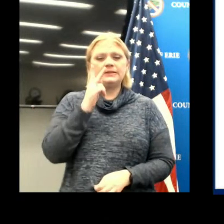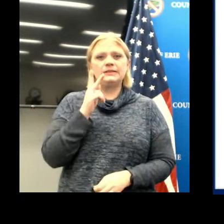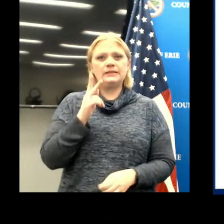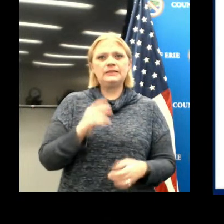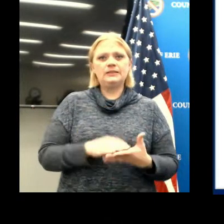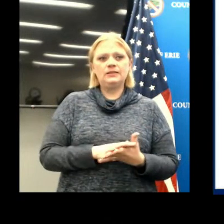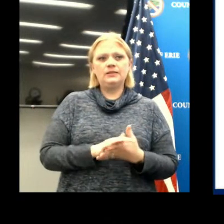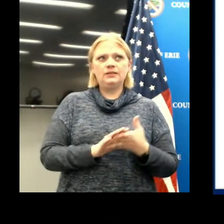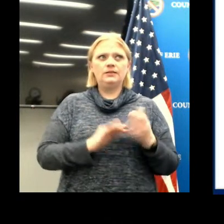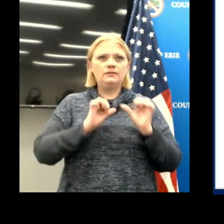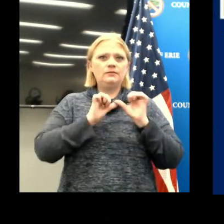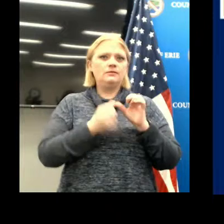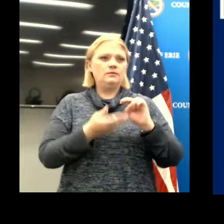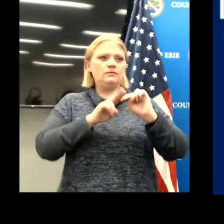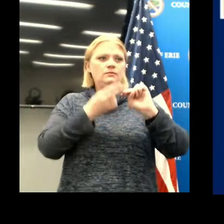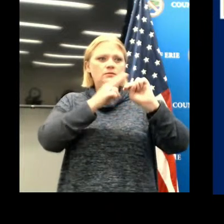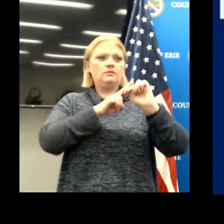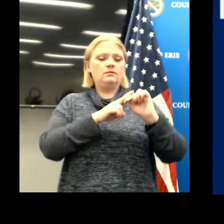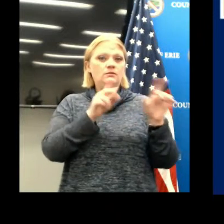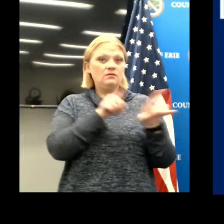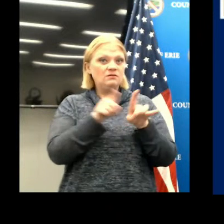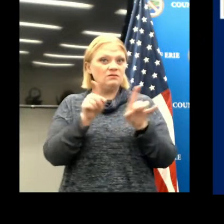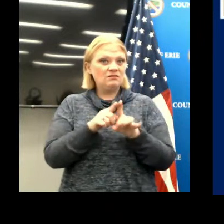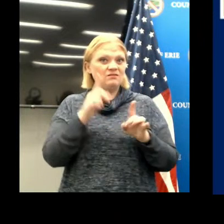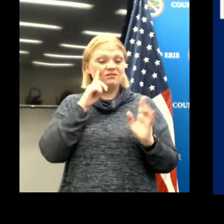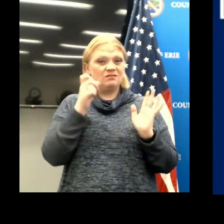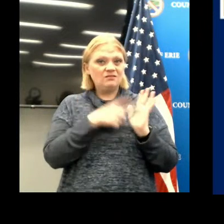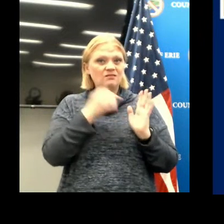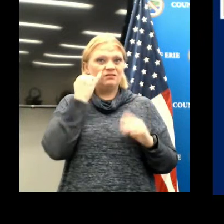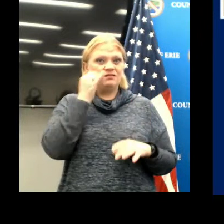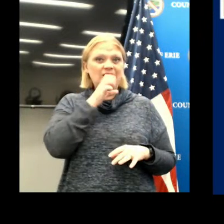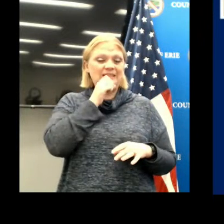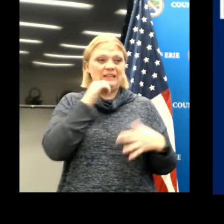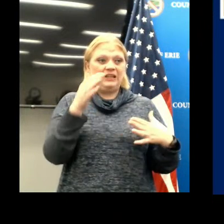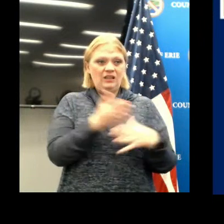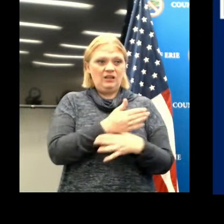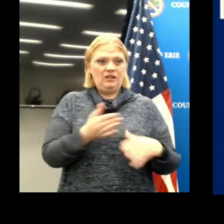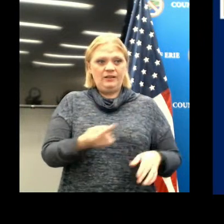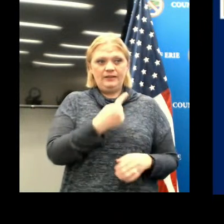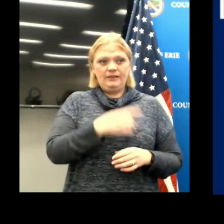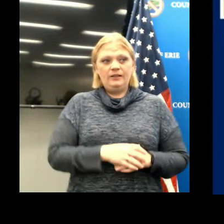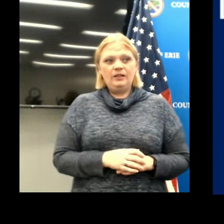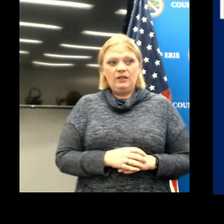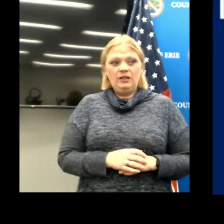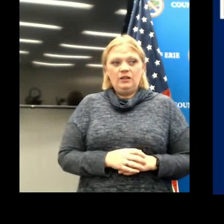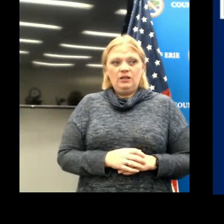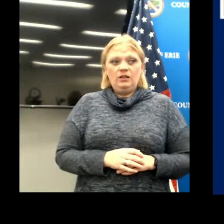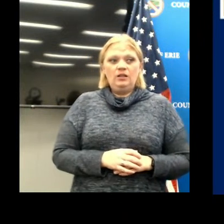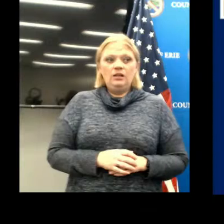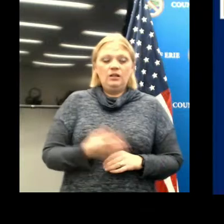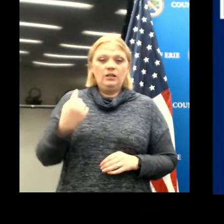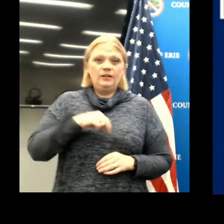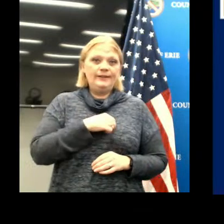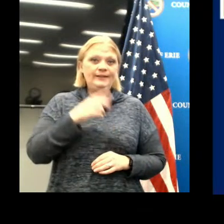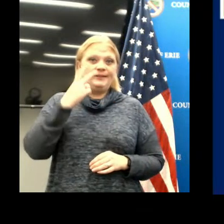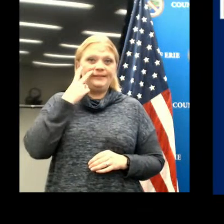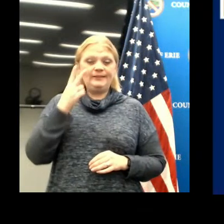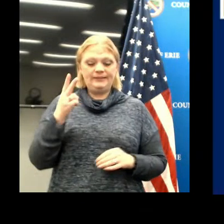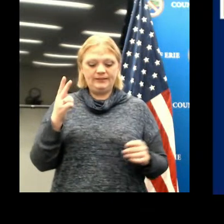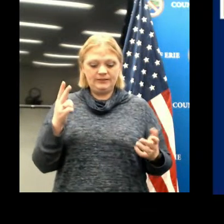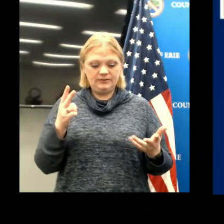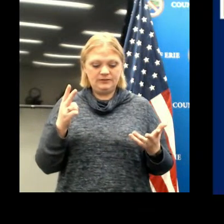continued increase. And the other thing we've noted is if you look at the age ranges, we are seeing a